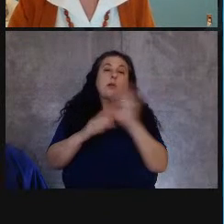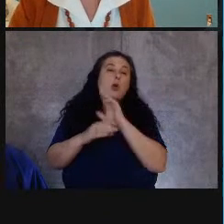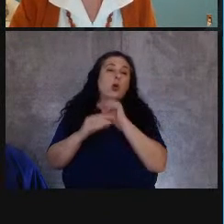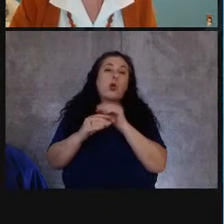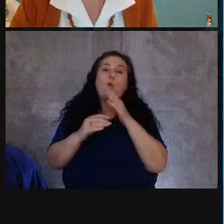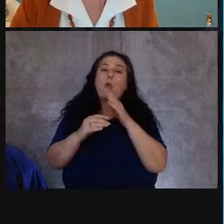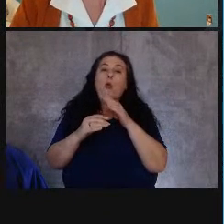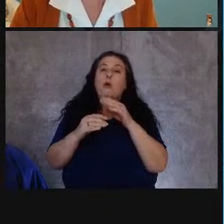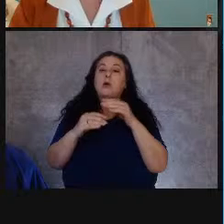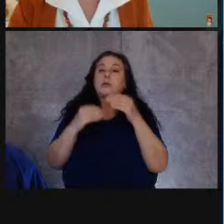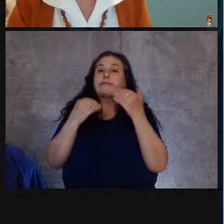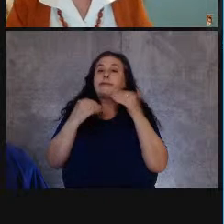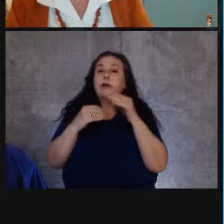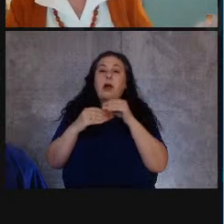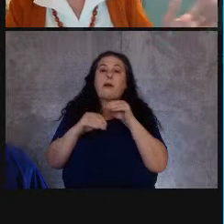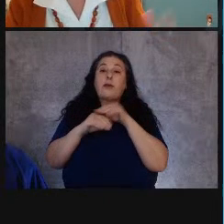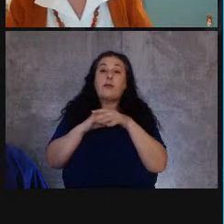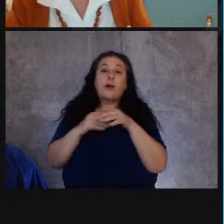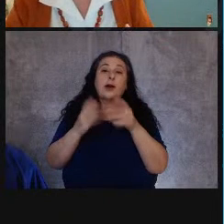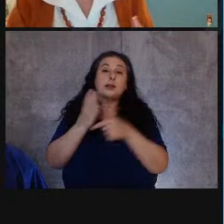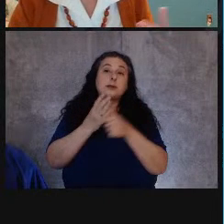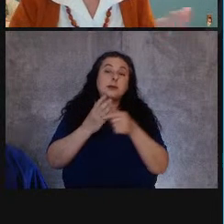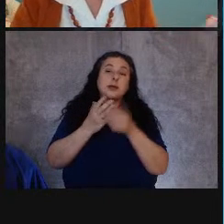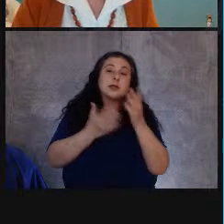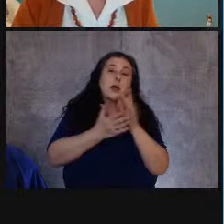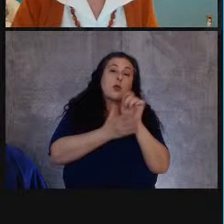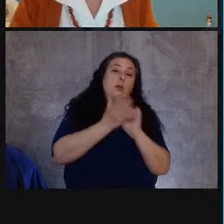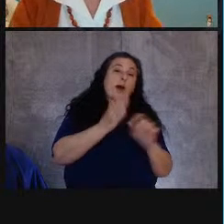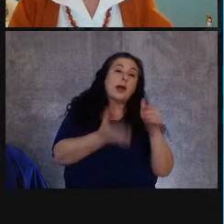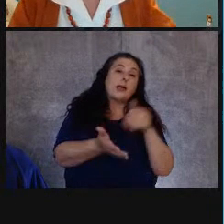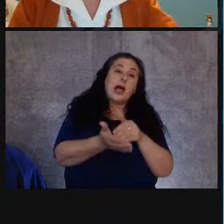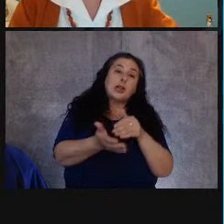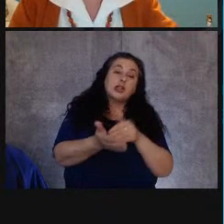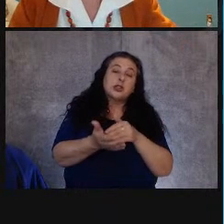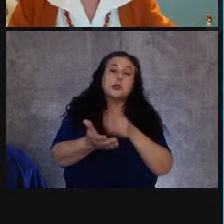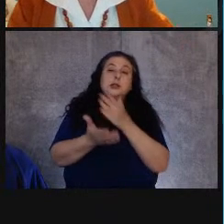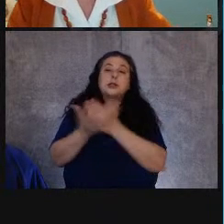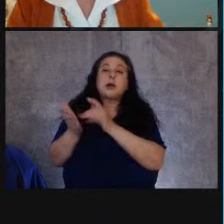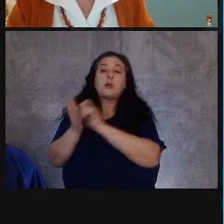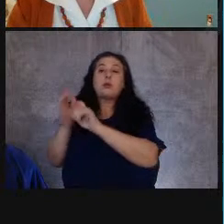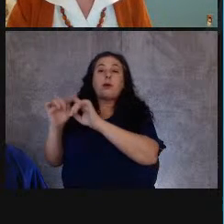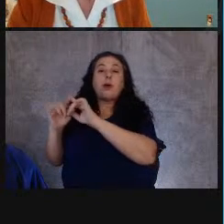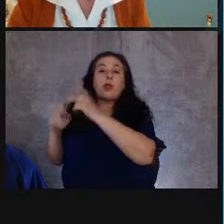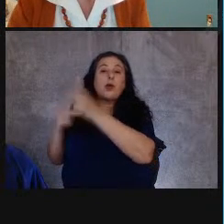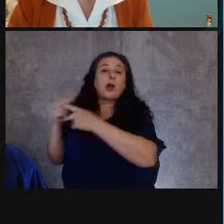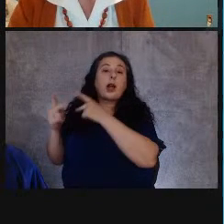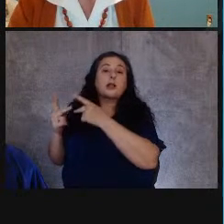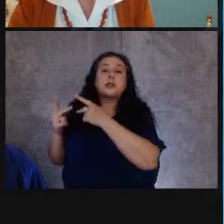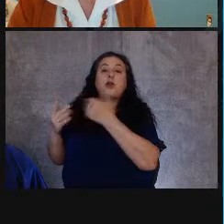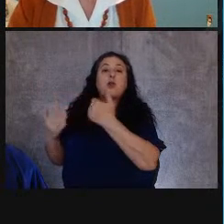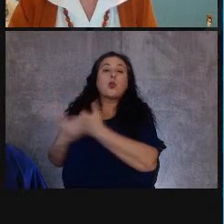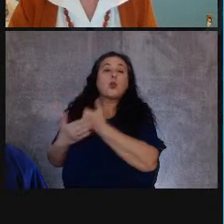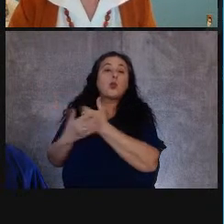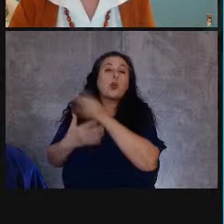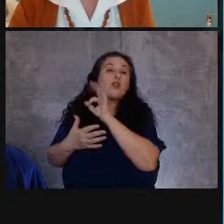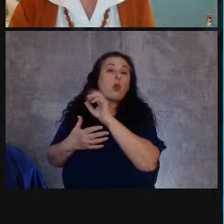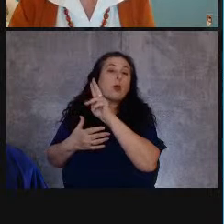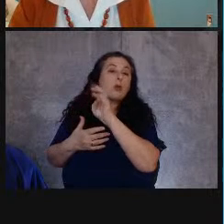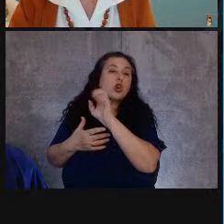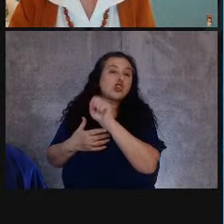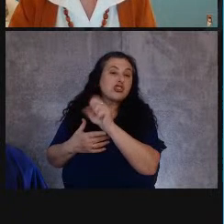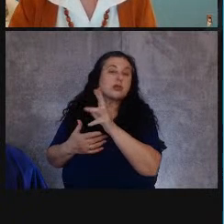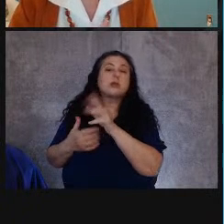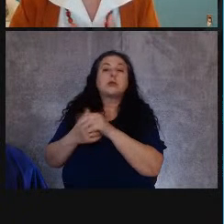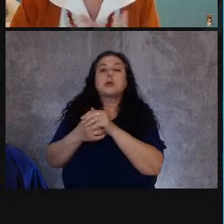shortage of advice manuals. Some of them were written by doctors, some of them were written by other kinds of reformers.